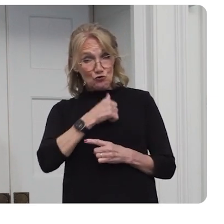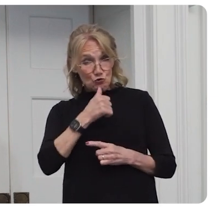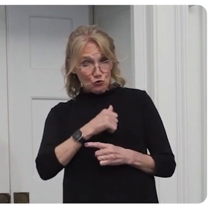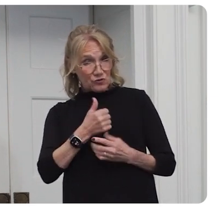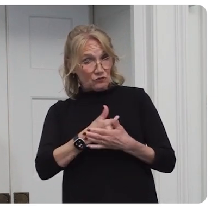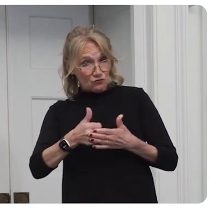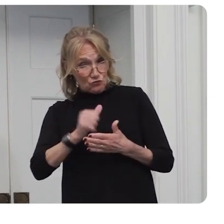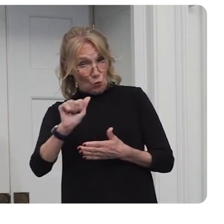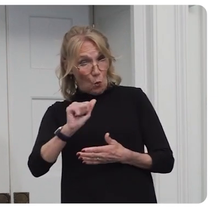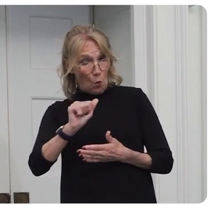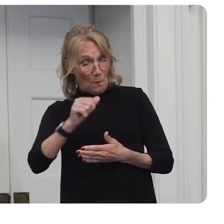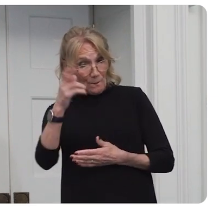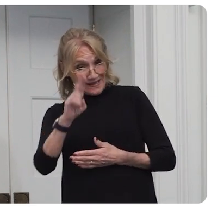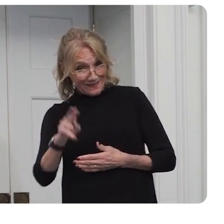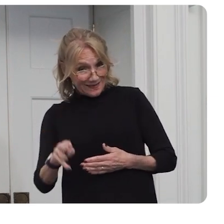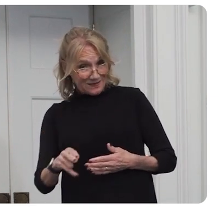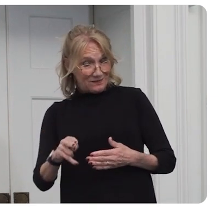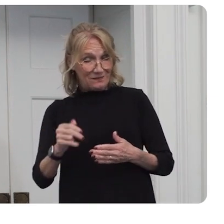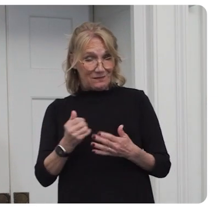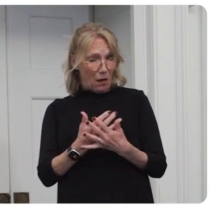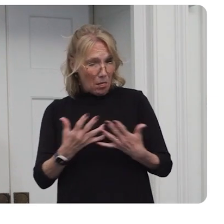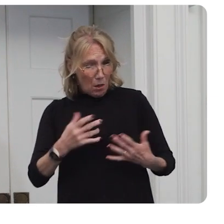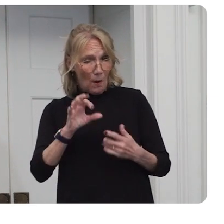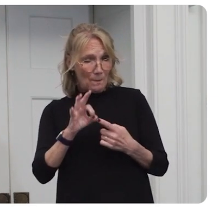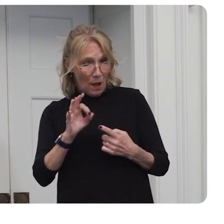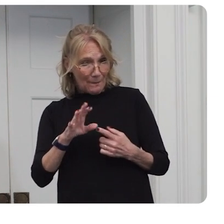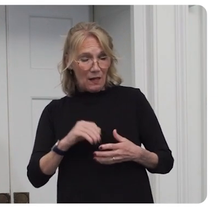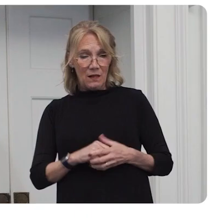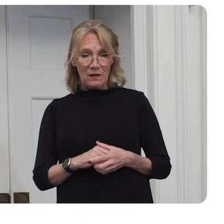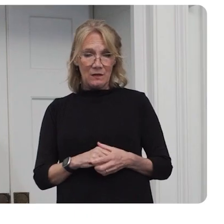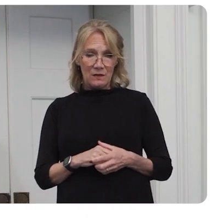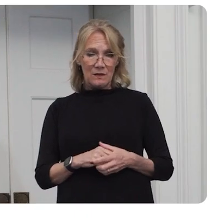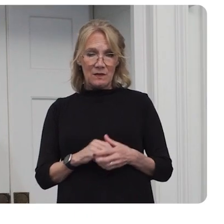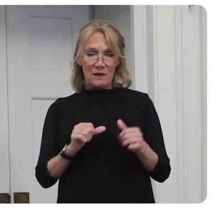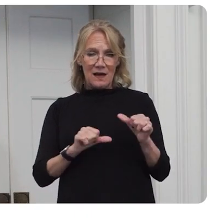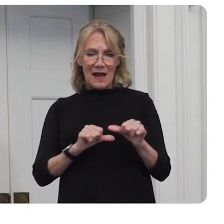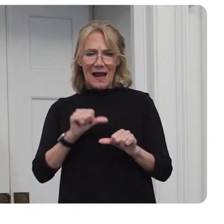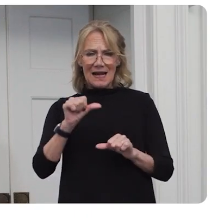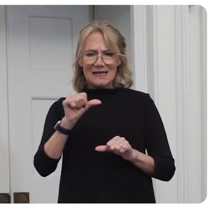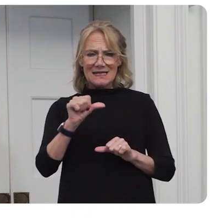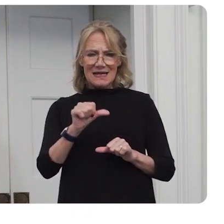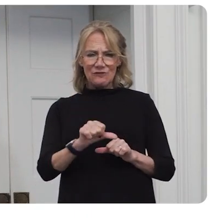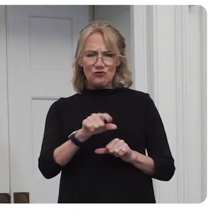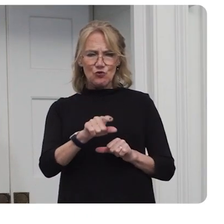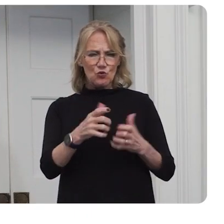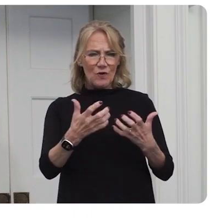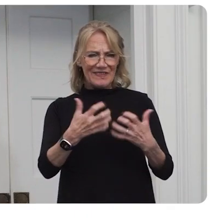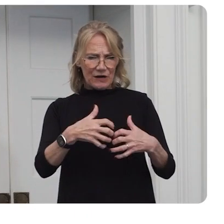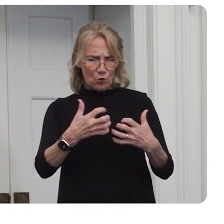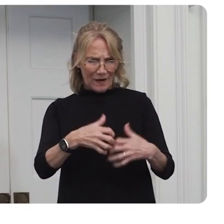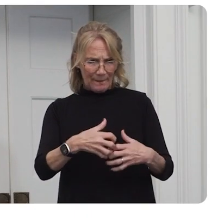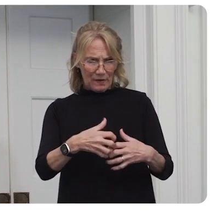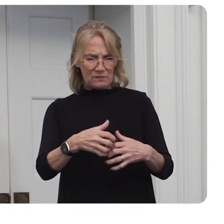your work as well. Yeah. So next to the tray, the kind